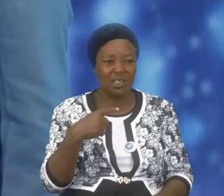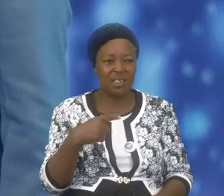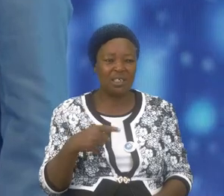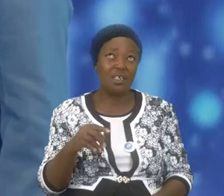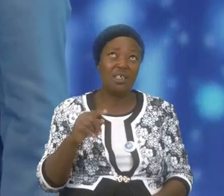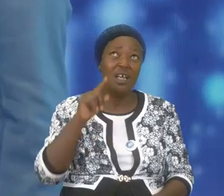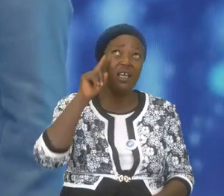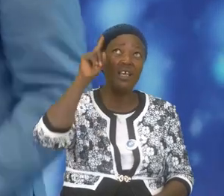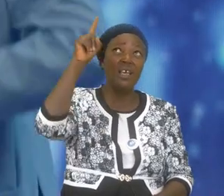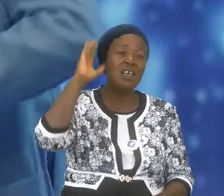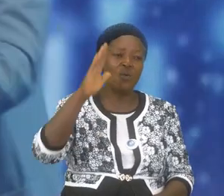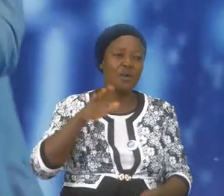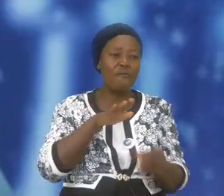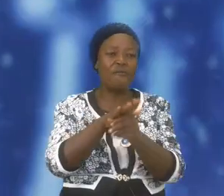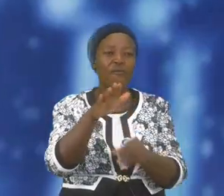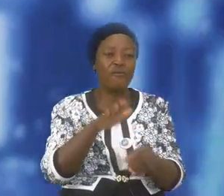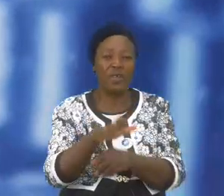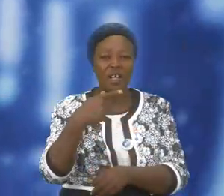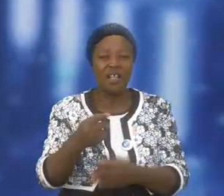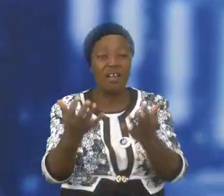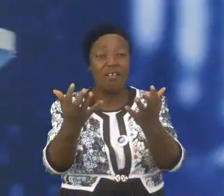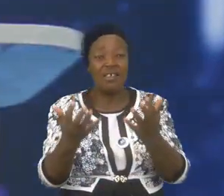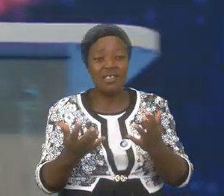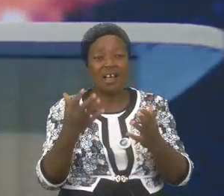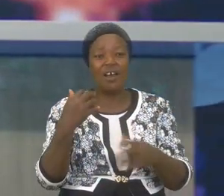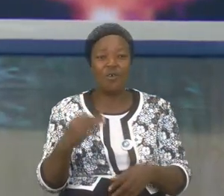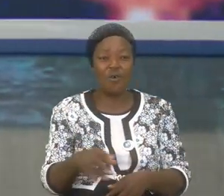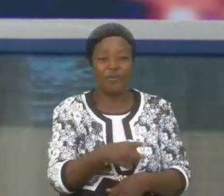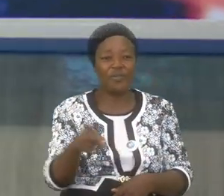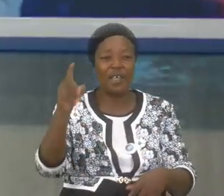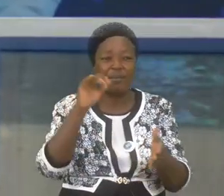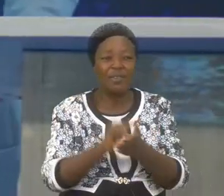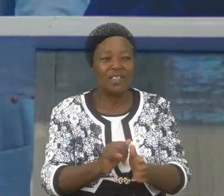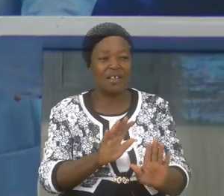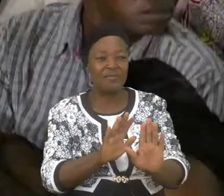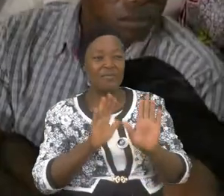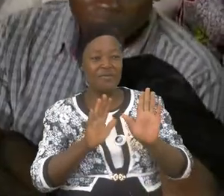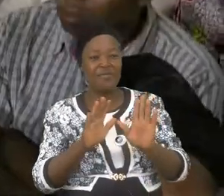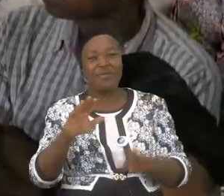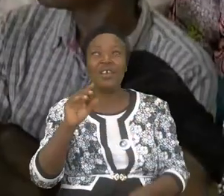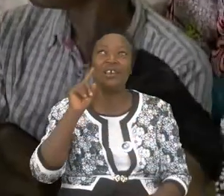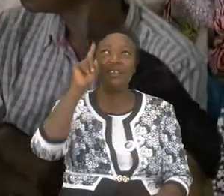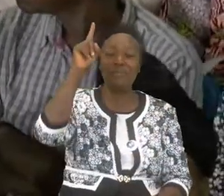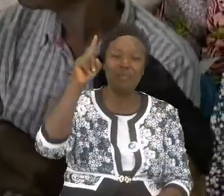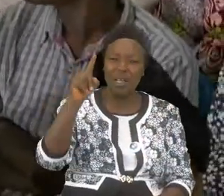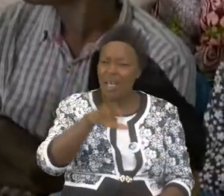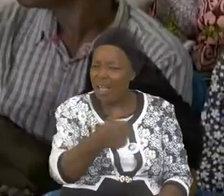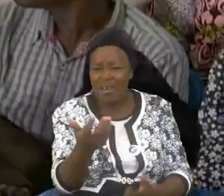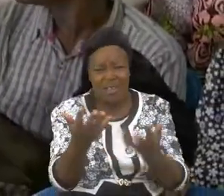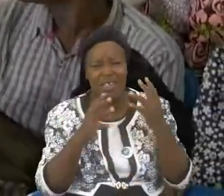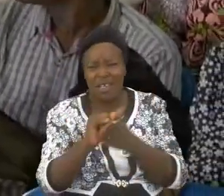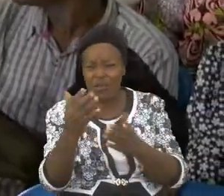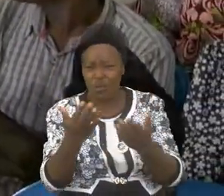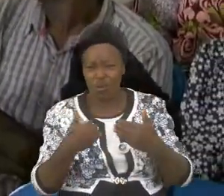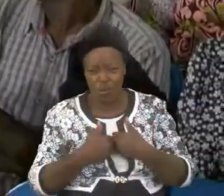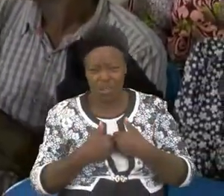them that fear him. Any desire you have, desire for freedom, the desire for forgiveness, the desire